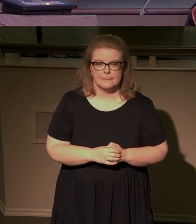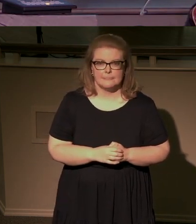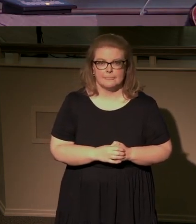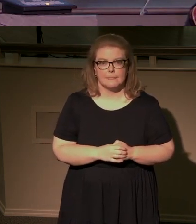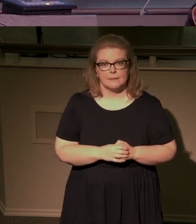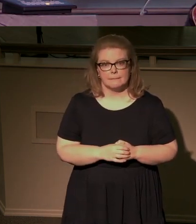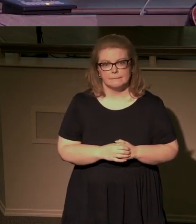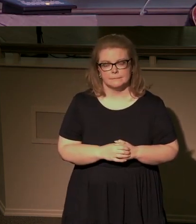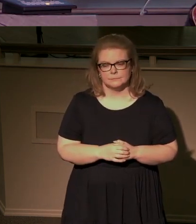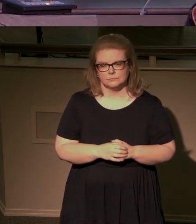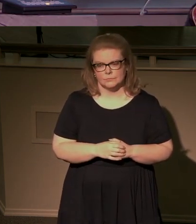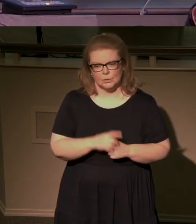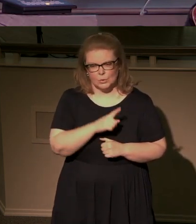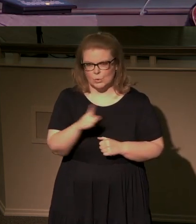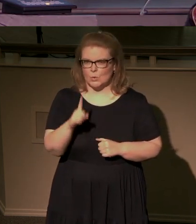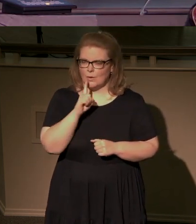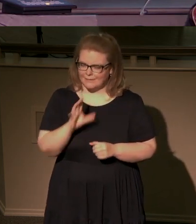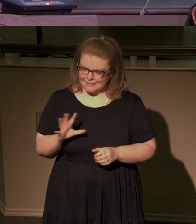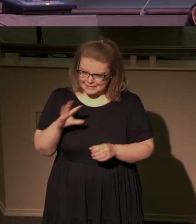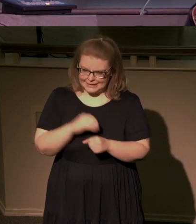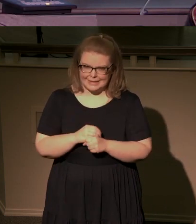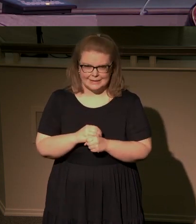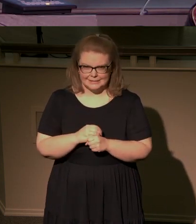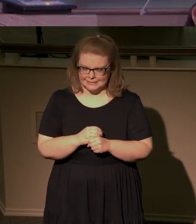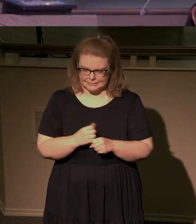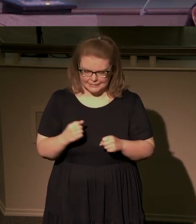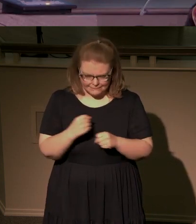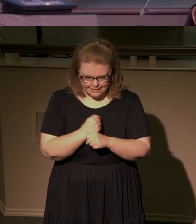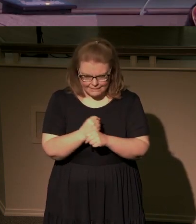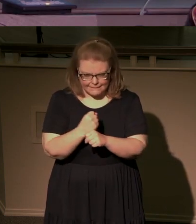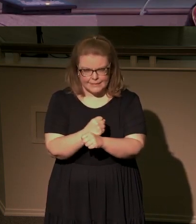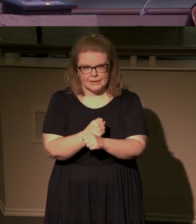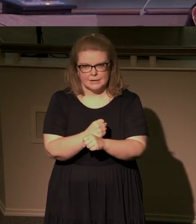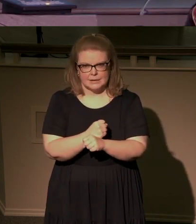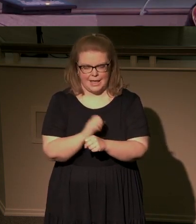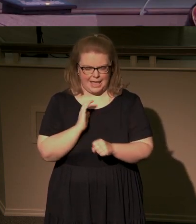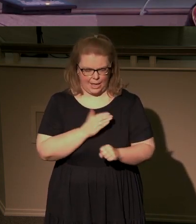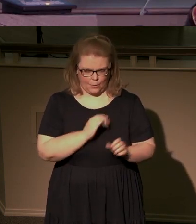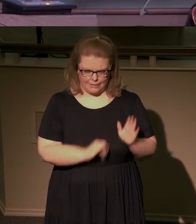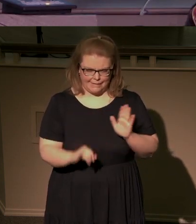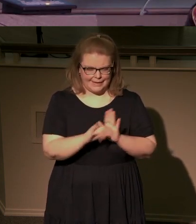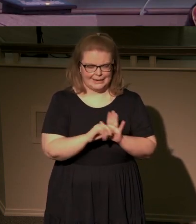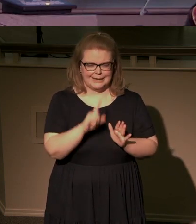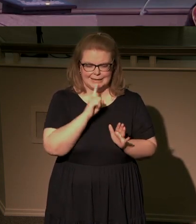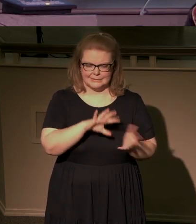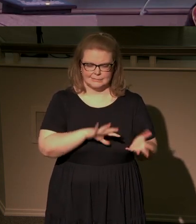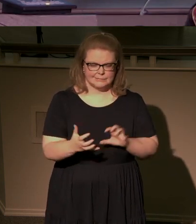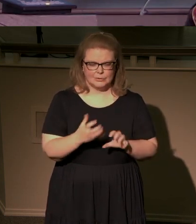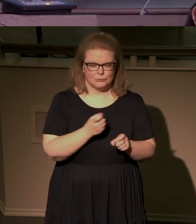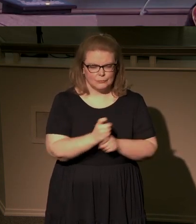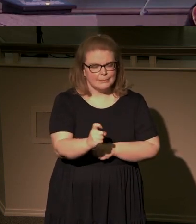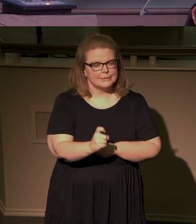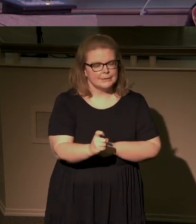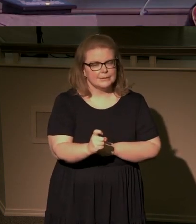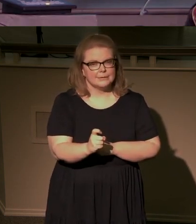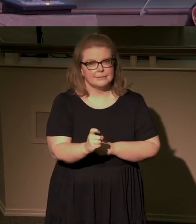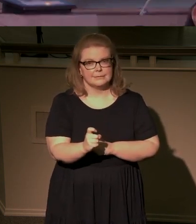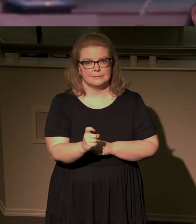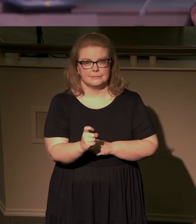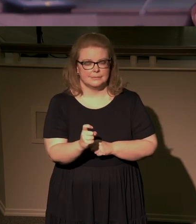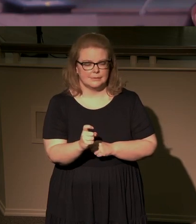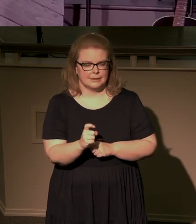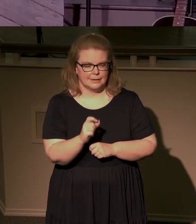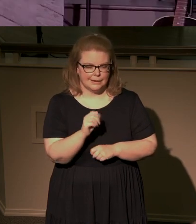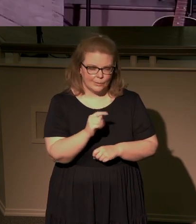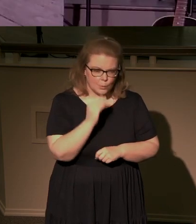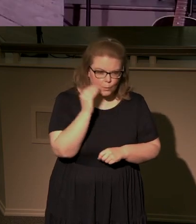You're in this fight where the identity is corrupted, where our roles in our homes are corrupted,